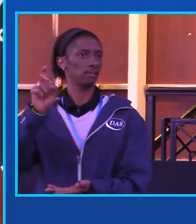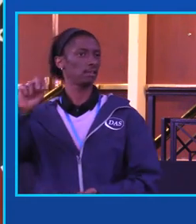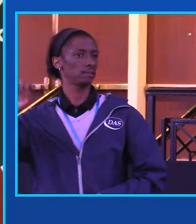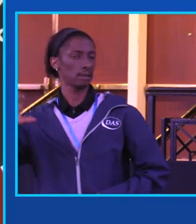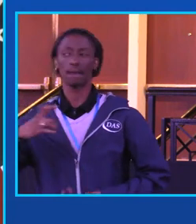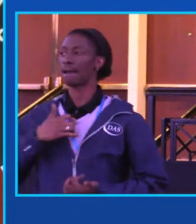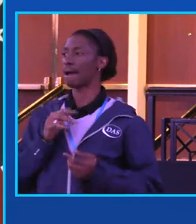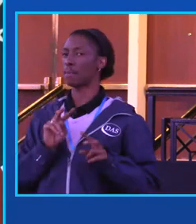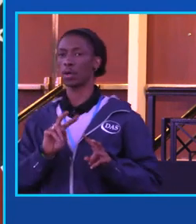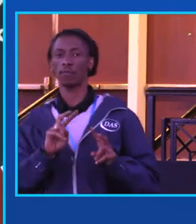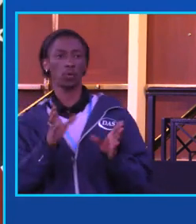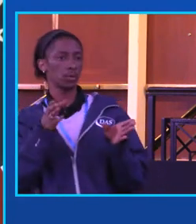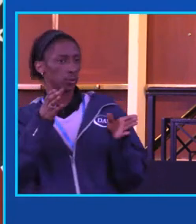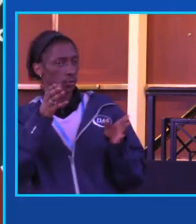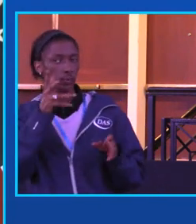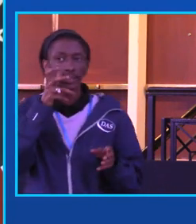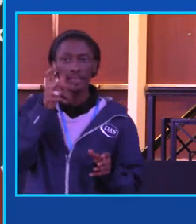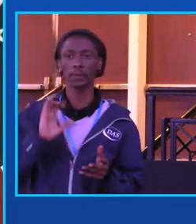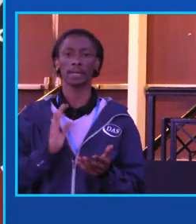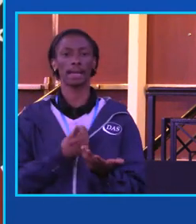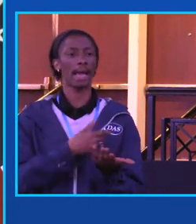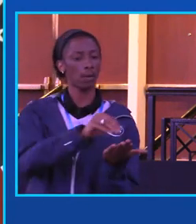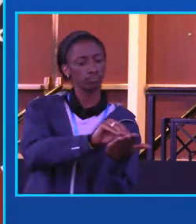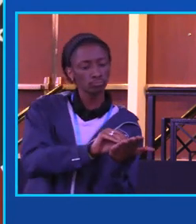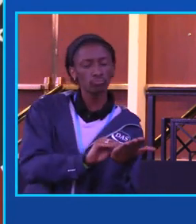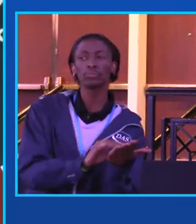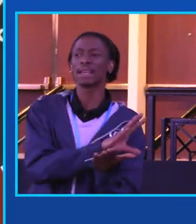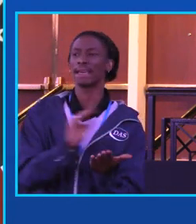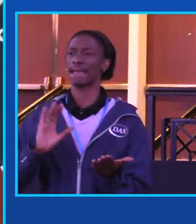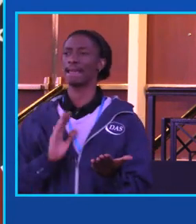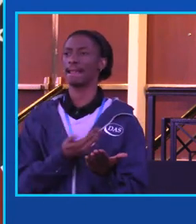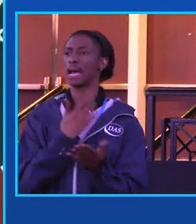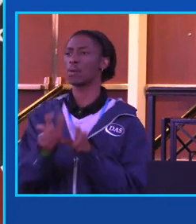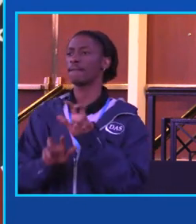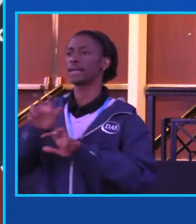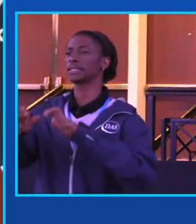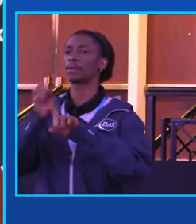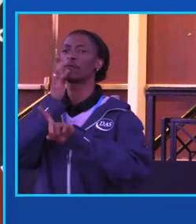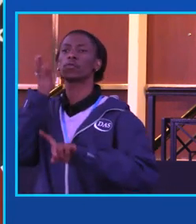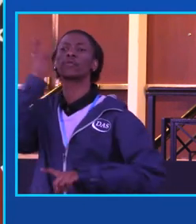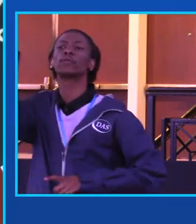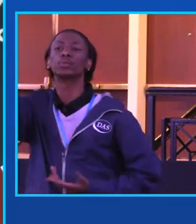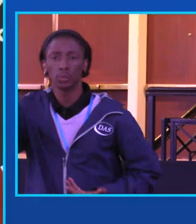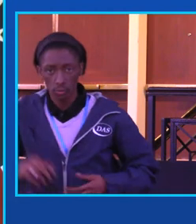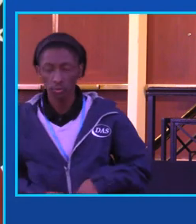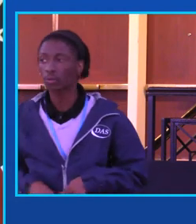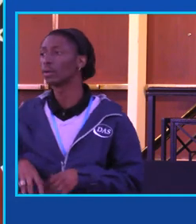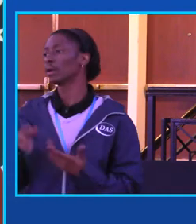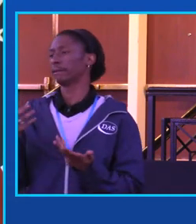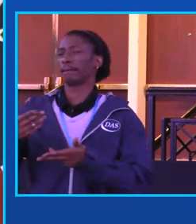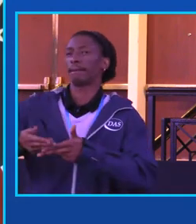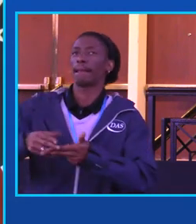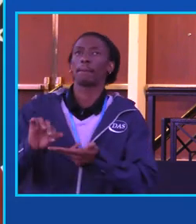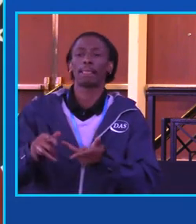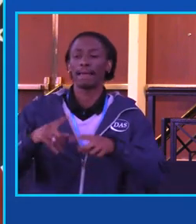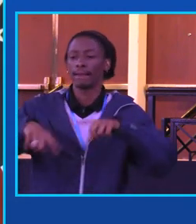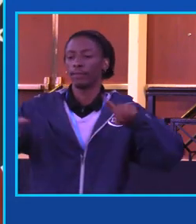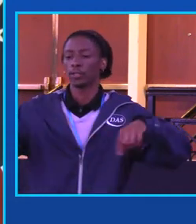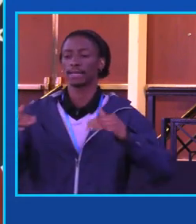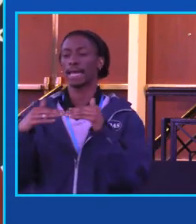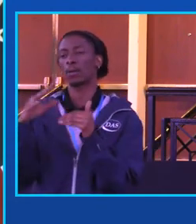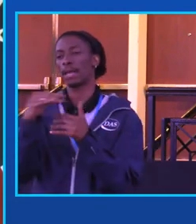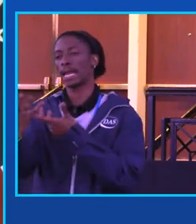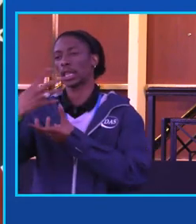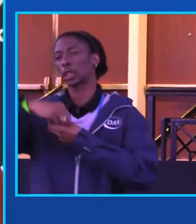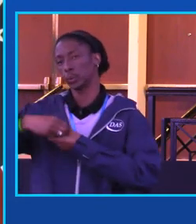looking forward to hearing of our record-setting hauls, as well as our investments in the future of the party through things like our diversity, equity, and